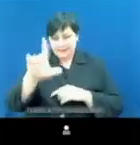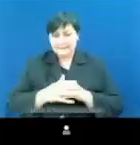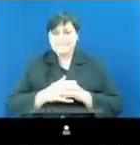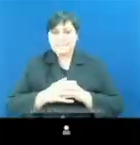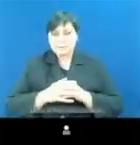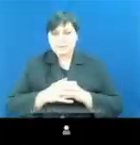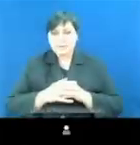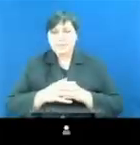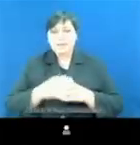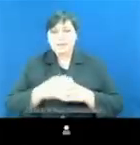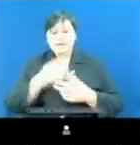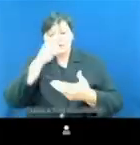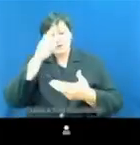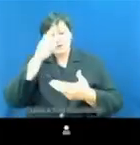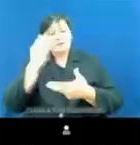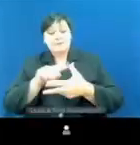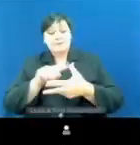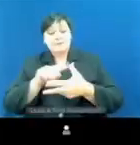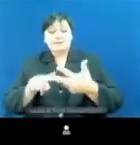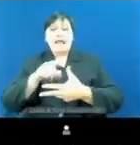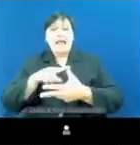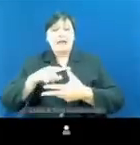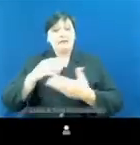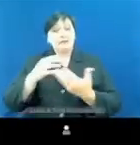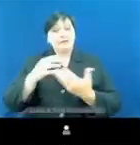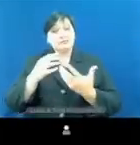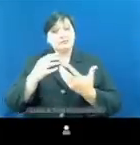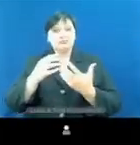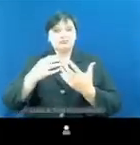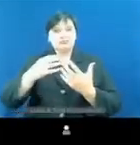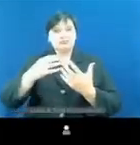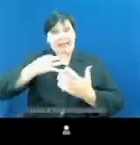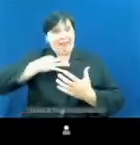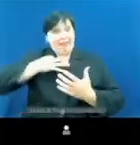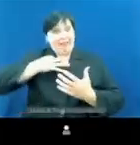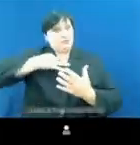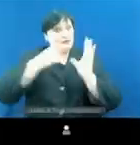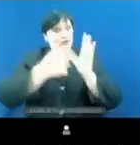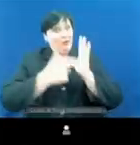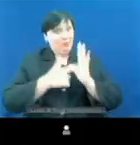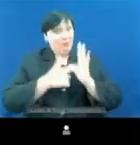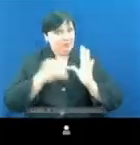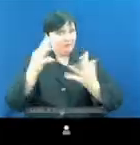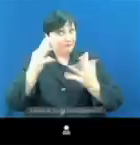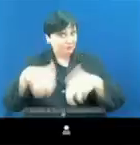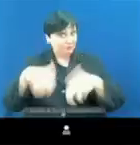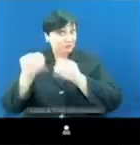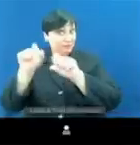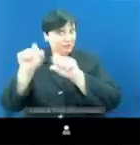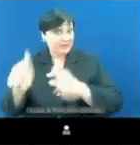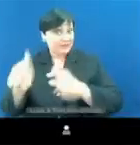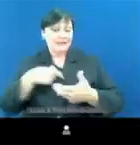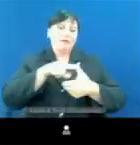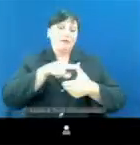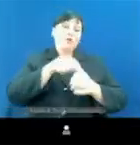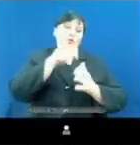are eligibility requirements to sit for it. There's a written exam and an interpreting examination.